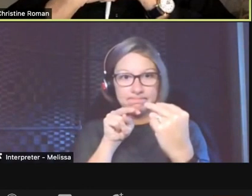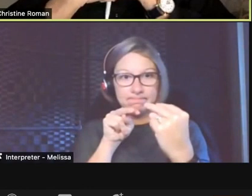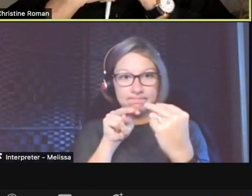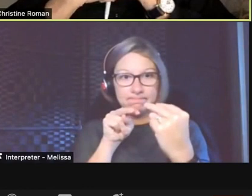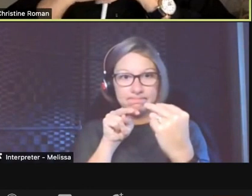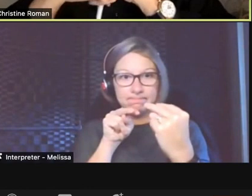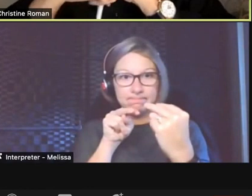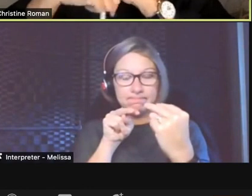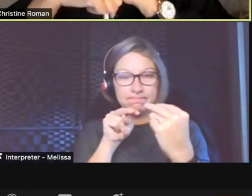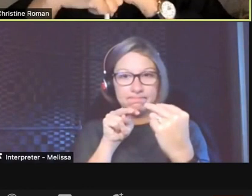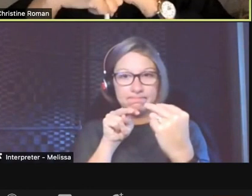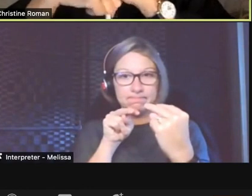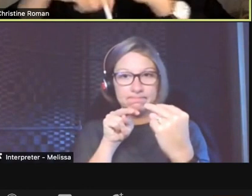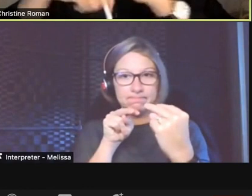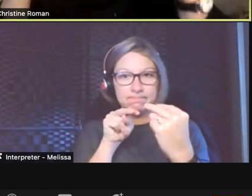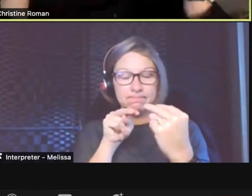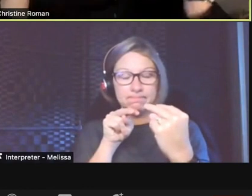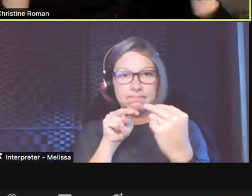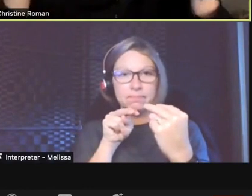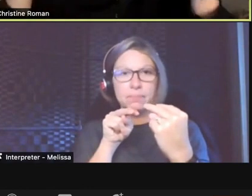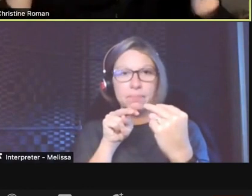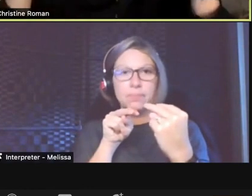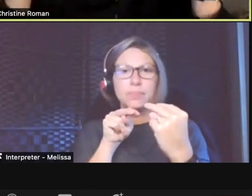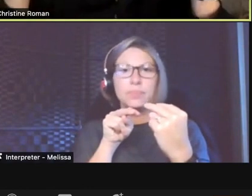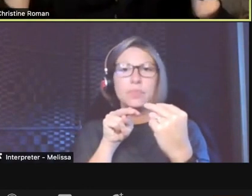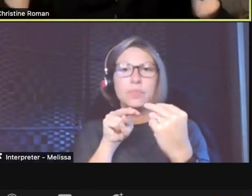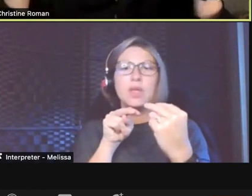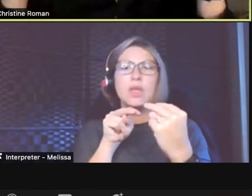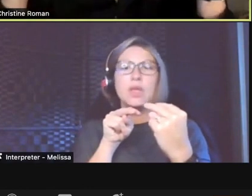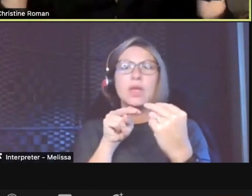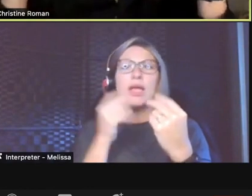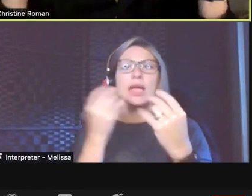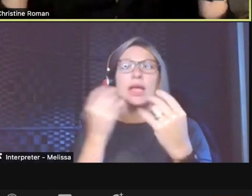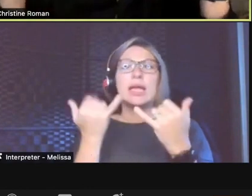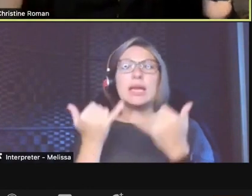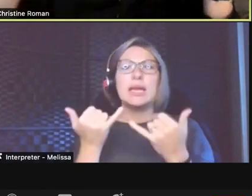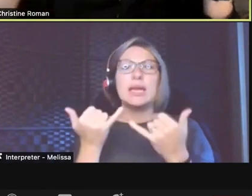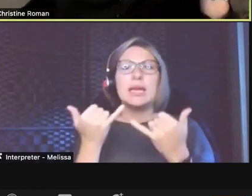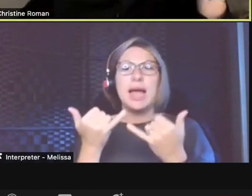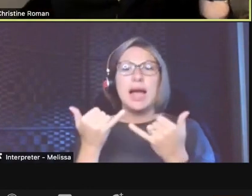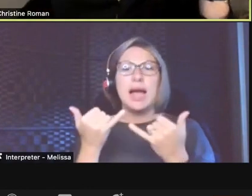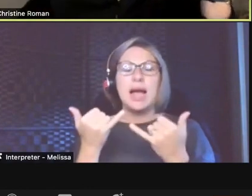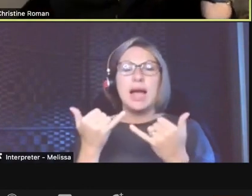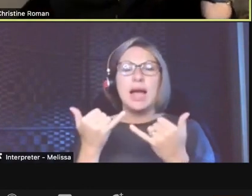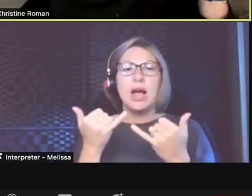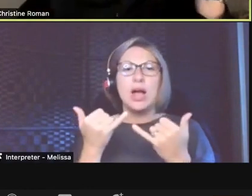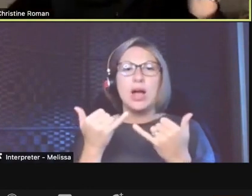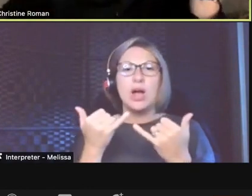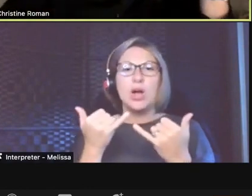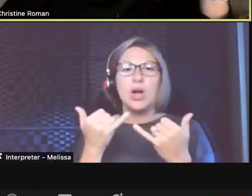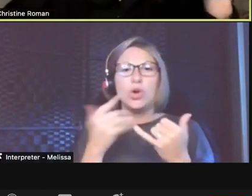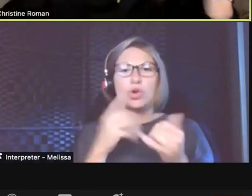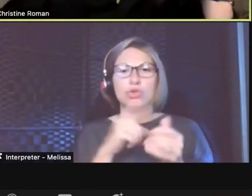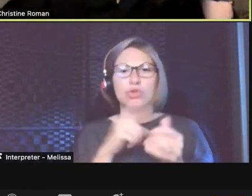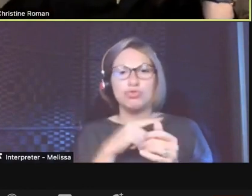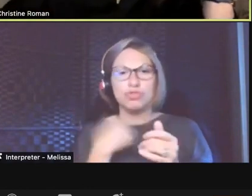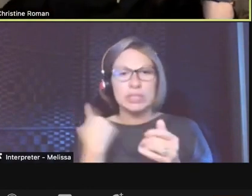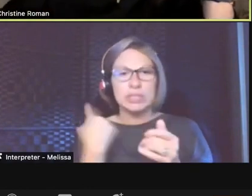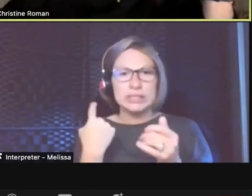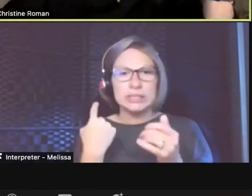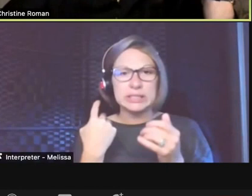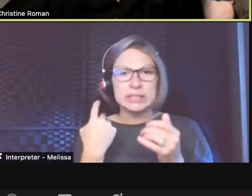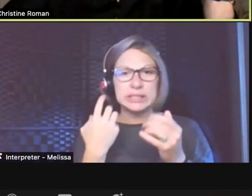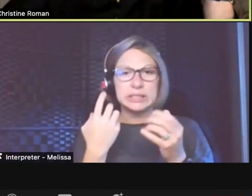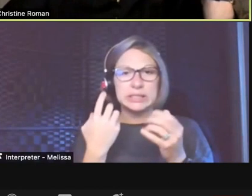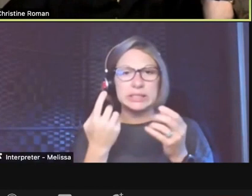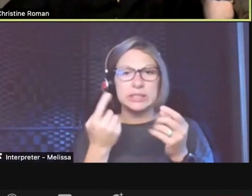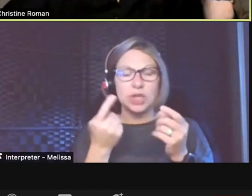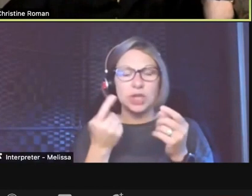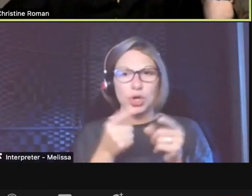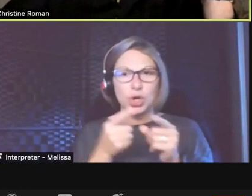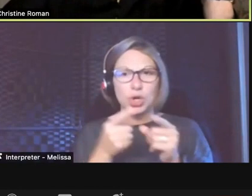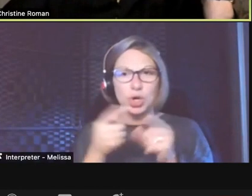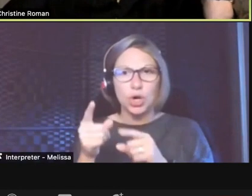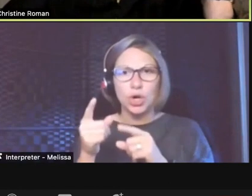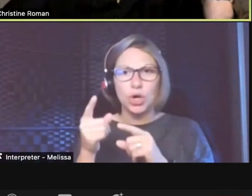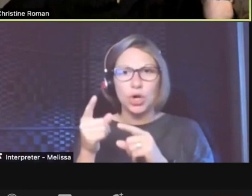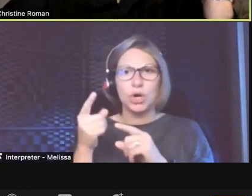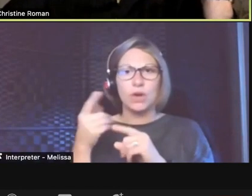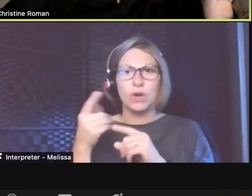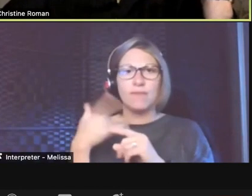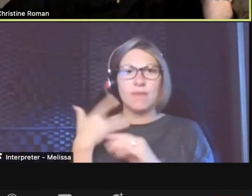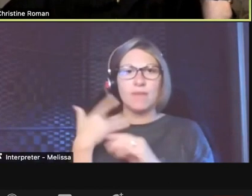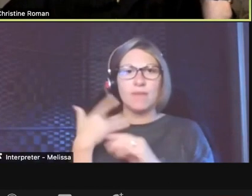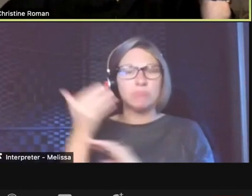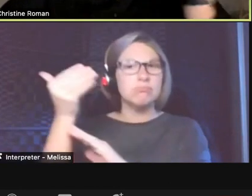starting to have these red flags or risks start to occur that people might think there's something else going on,